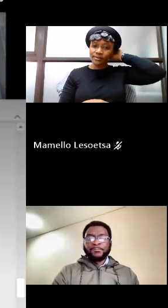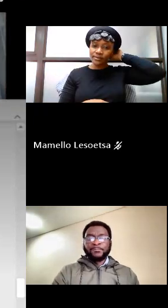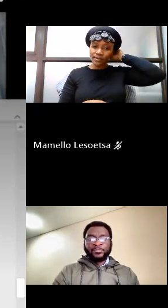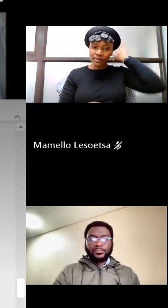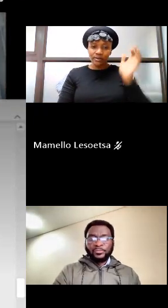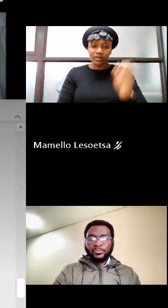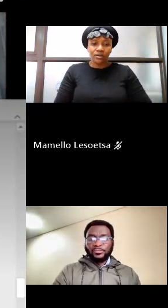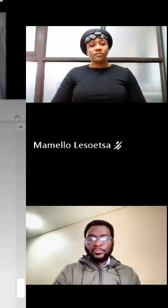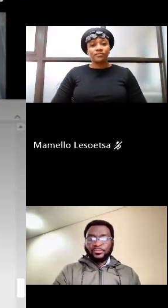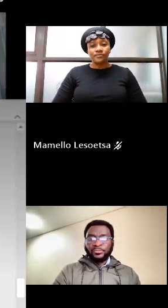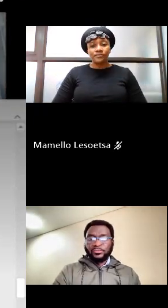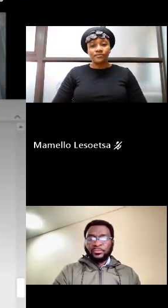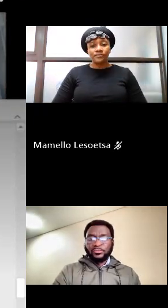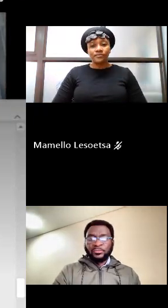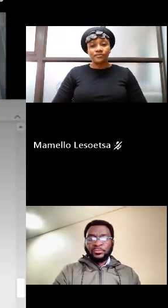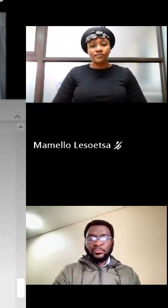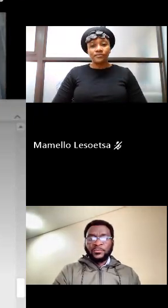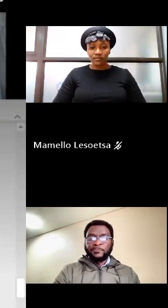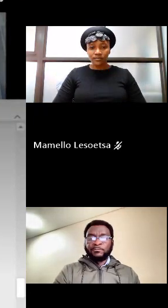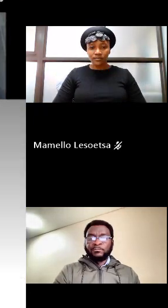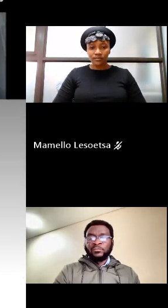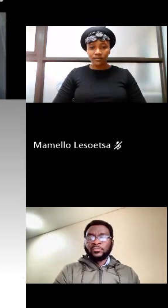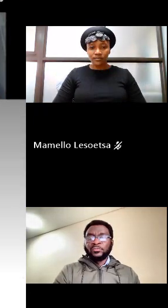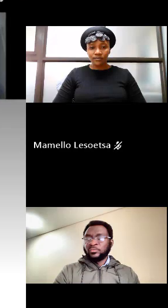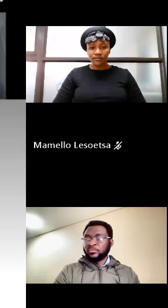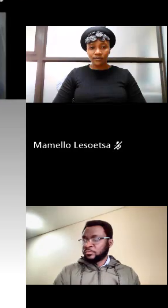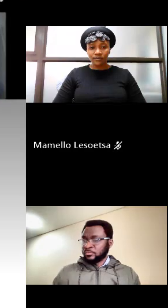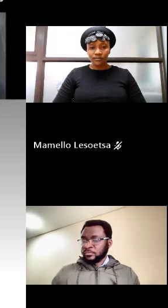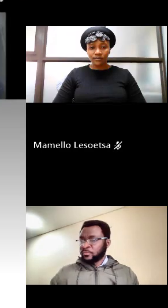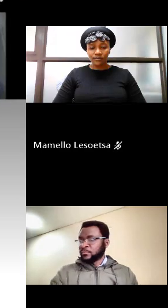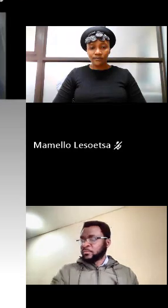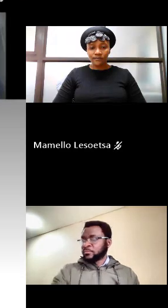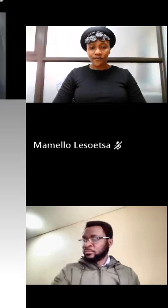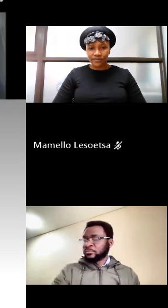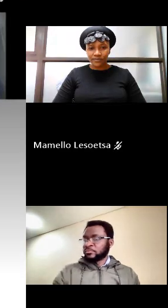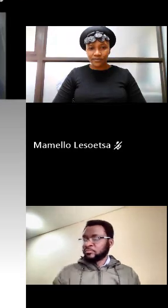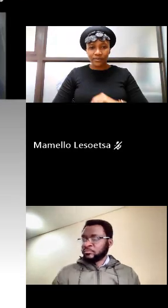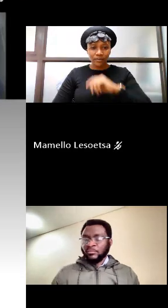My presentation mode, I still have to go into present. Can you see now the ICF here?